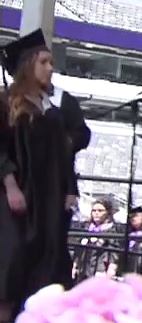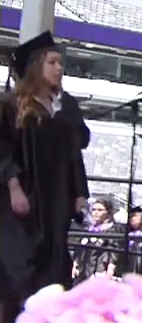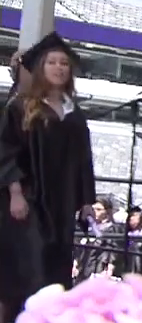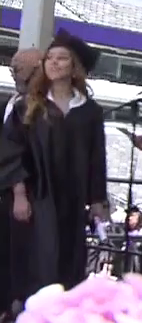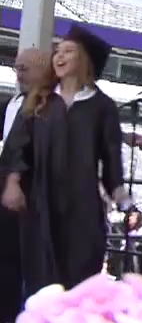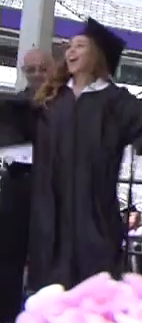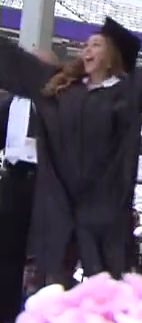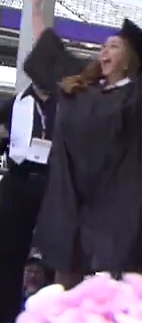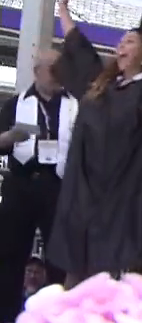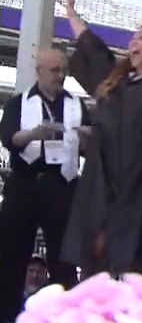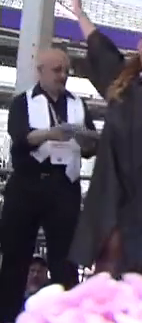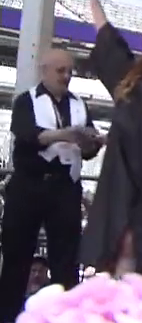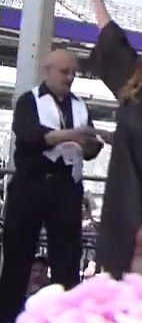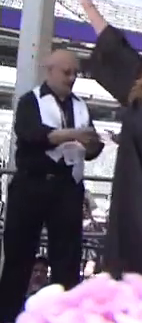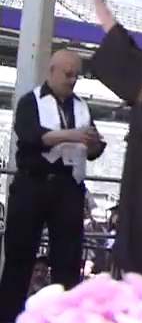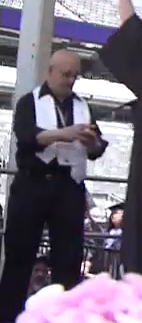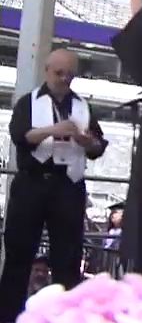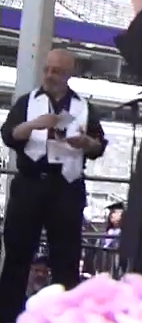Melody Morales.